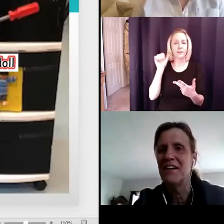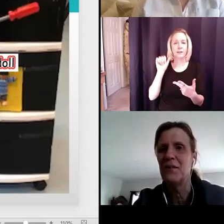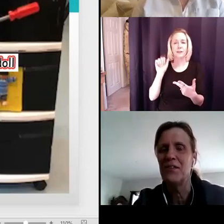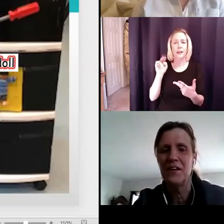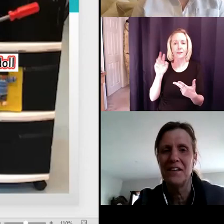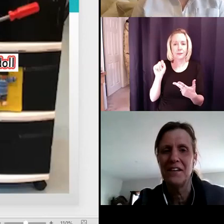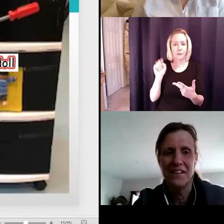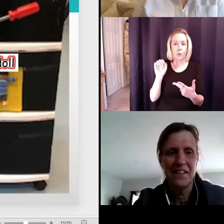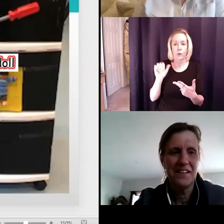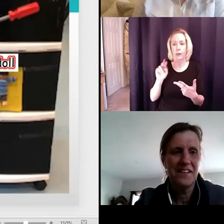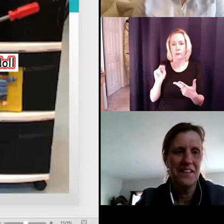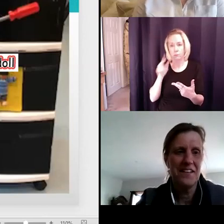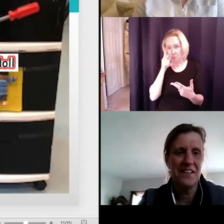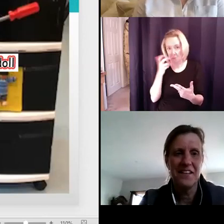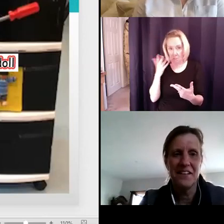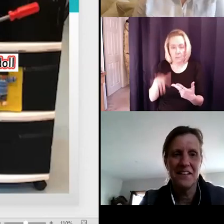I agree with you.